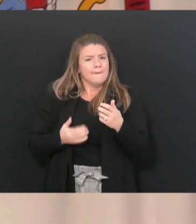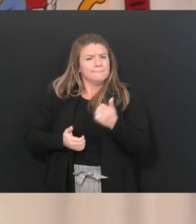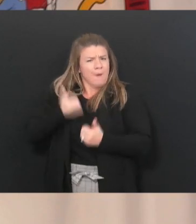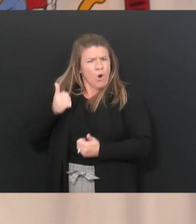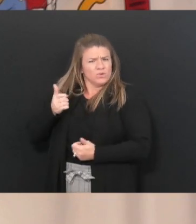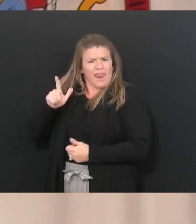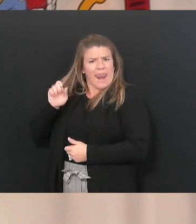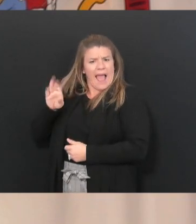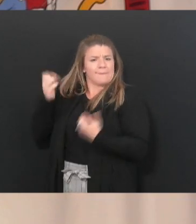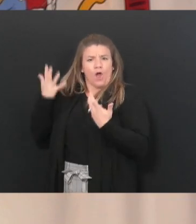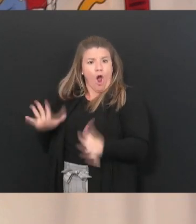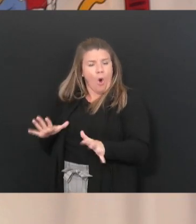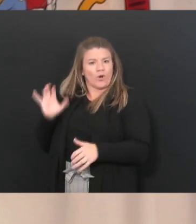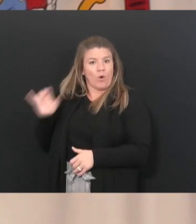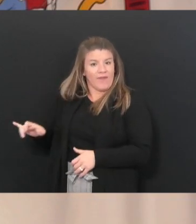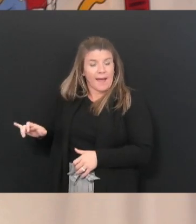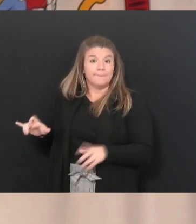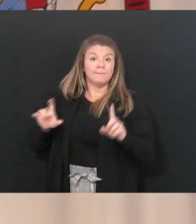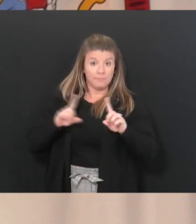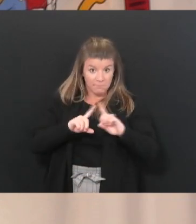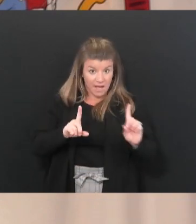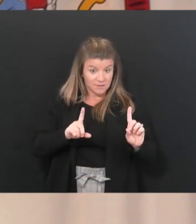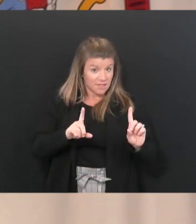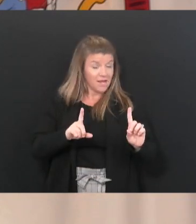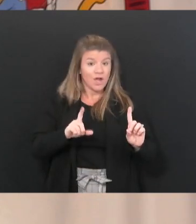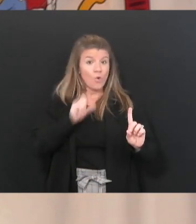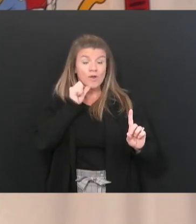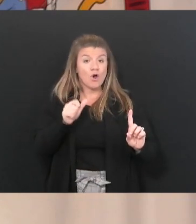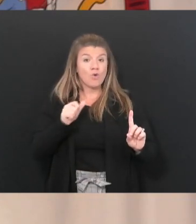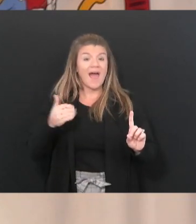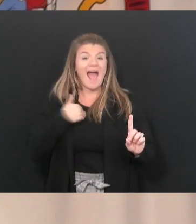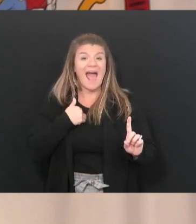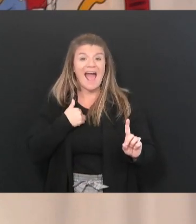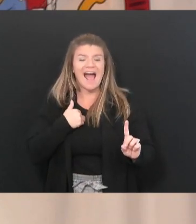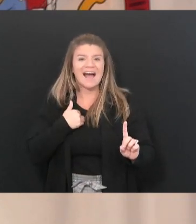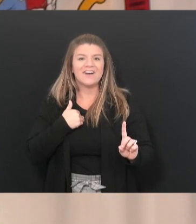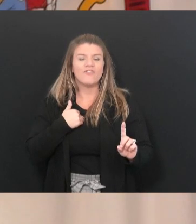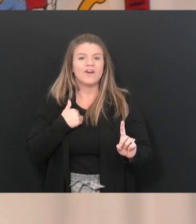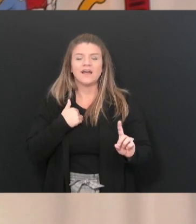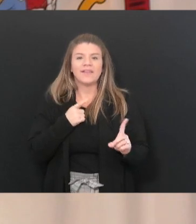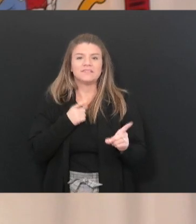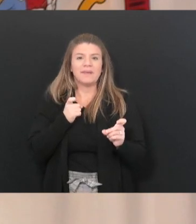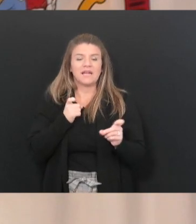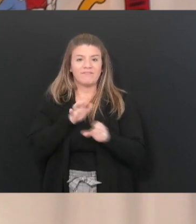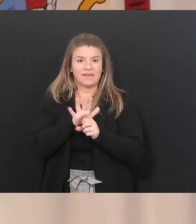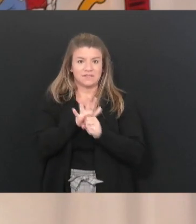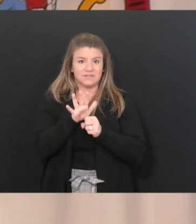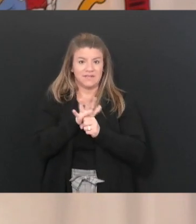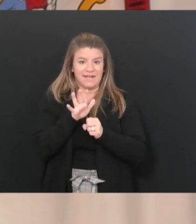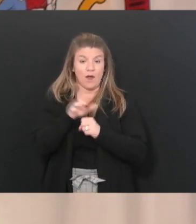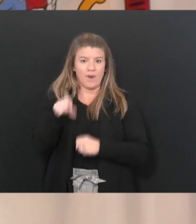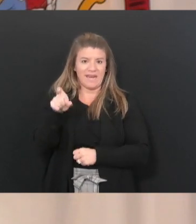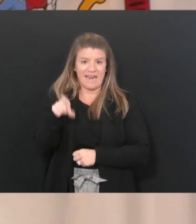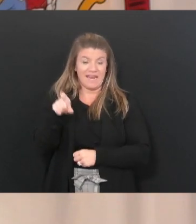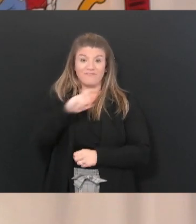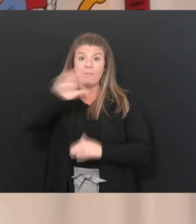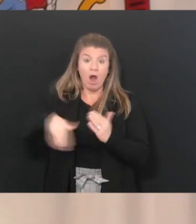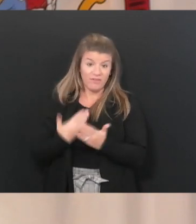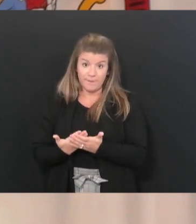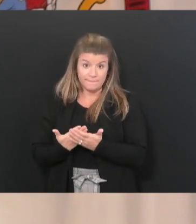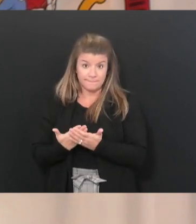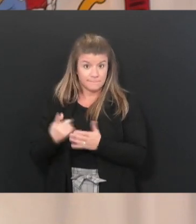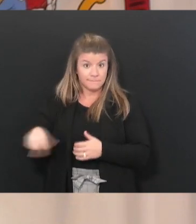this, but we don't have the expediency that we need from all the